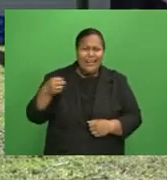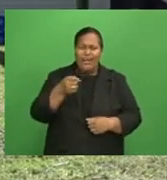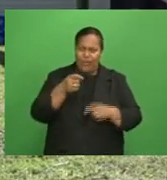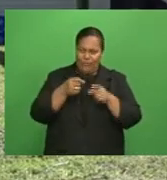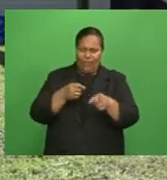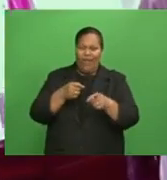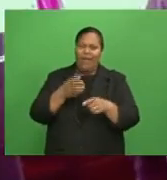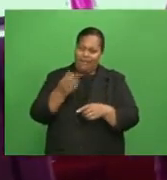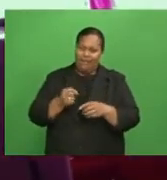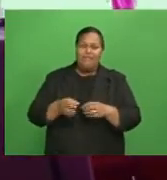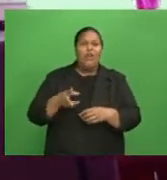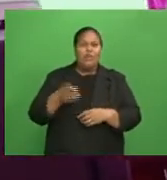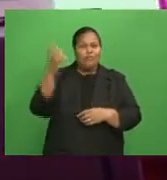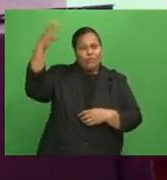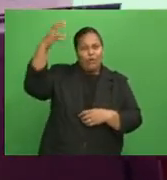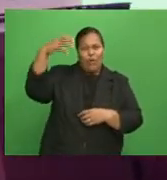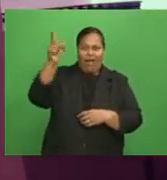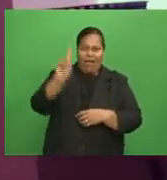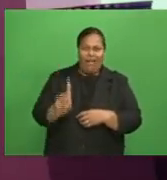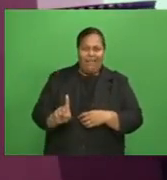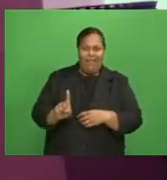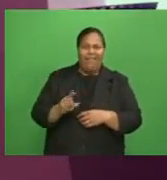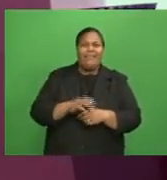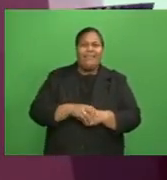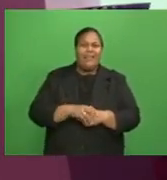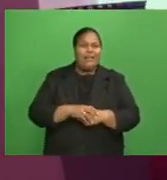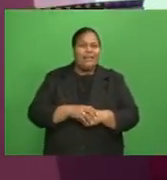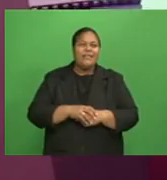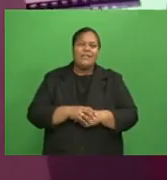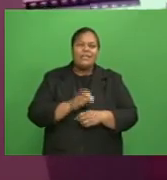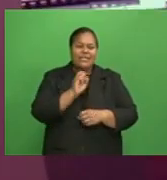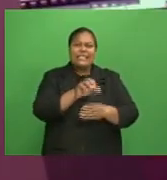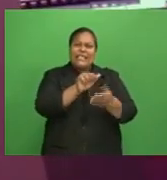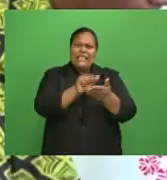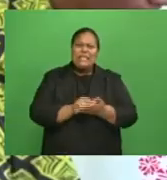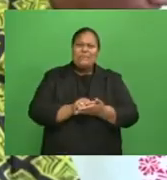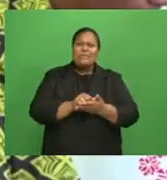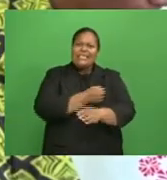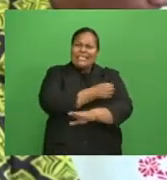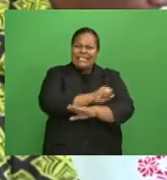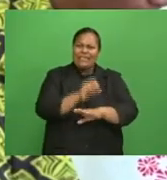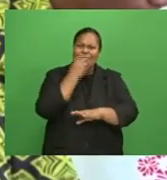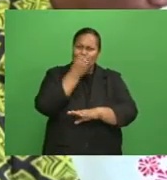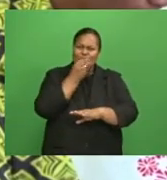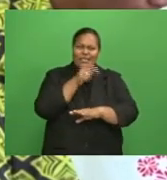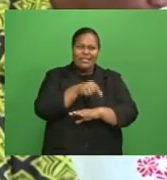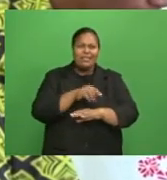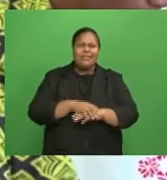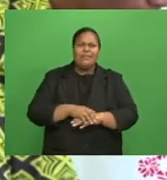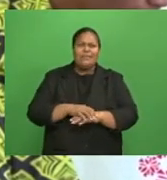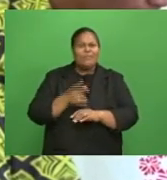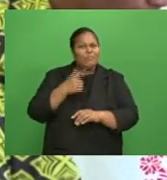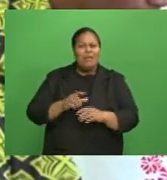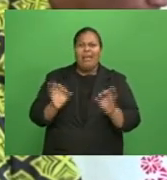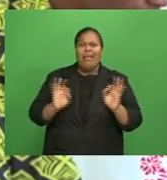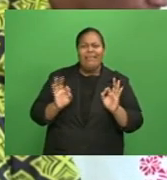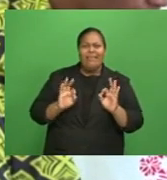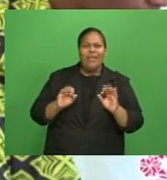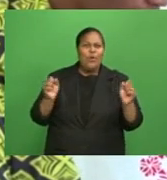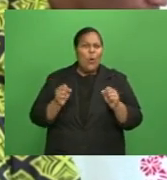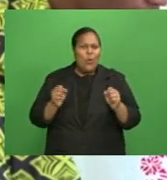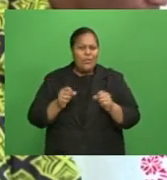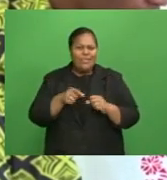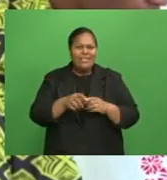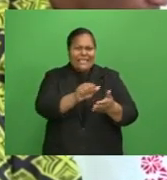of the sea to not only feed their families but generate income. A lack of cold storage units and ice